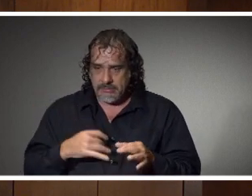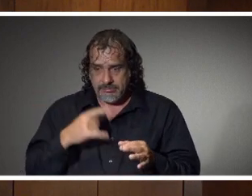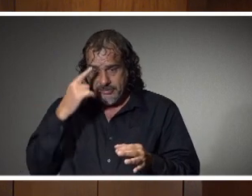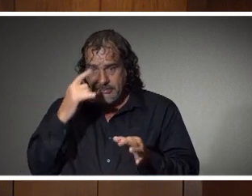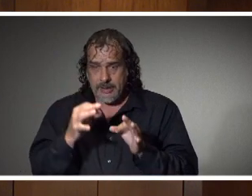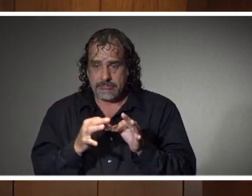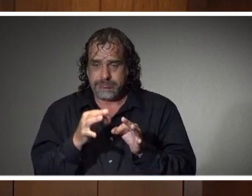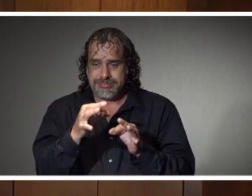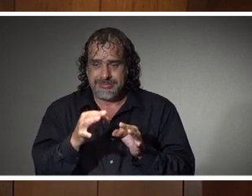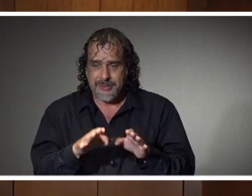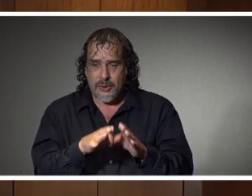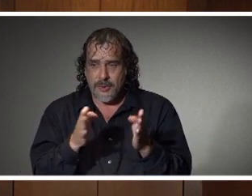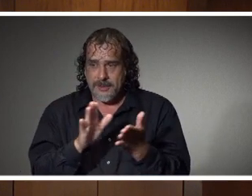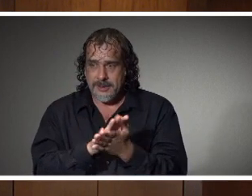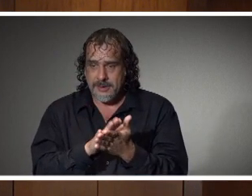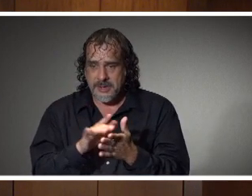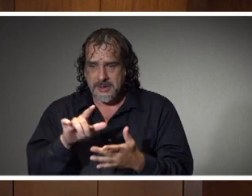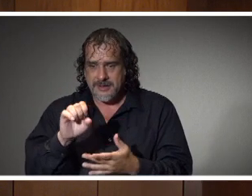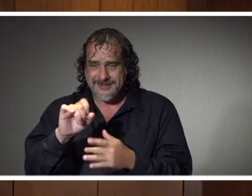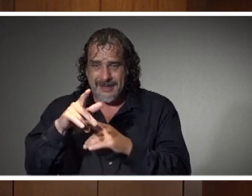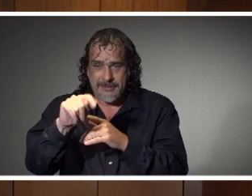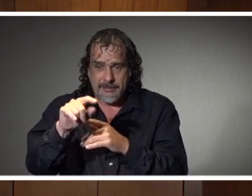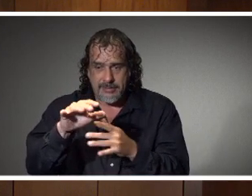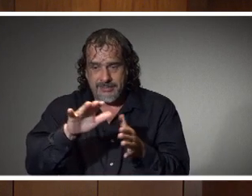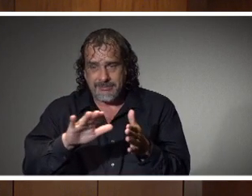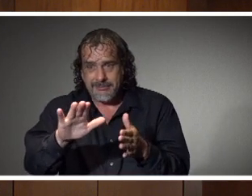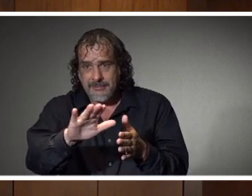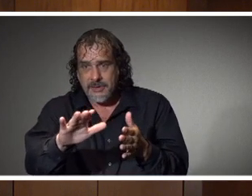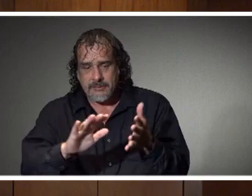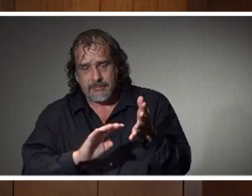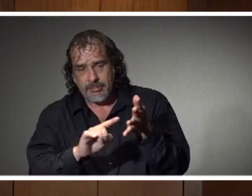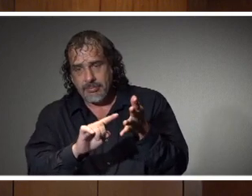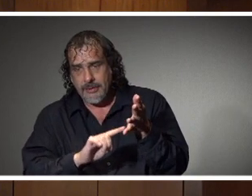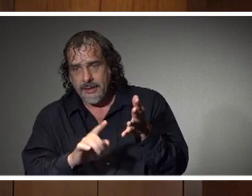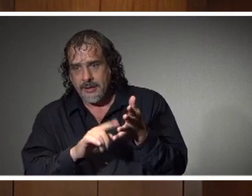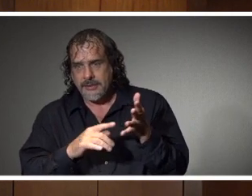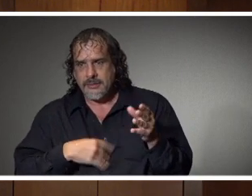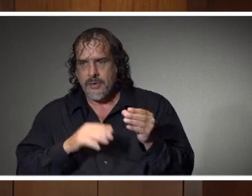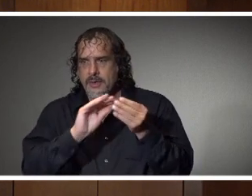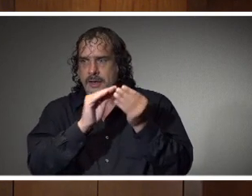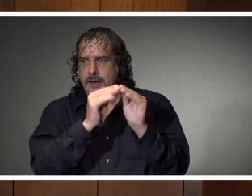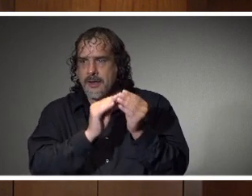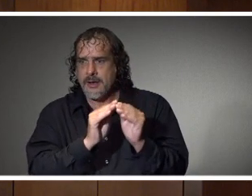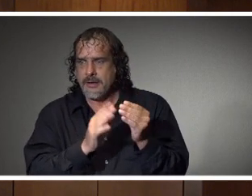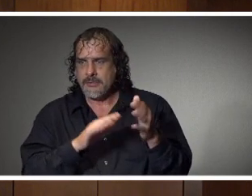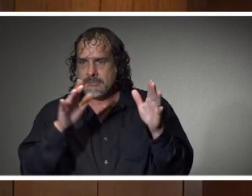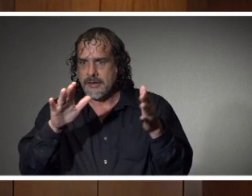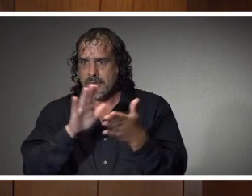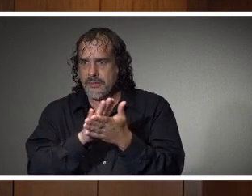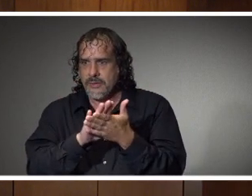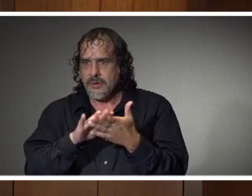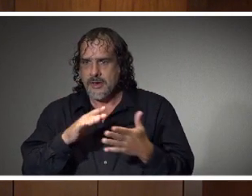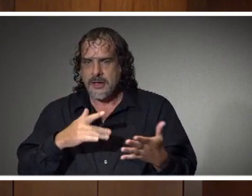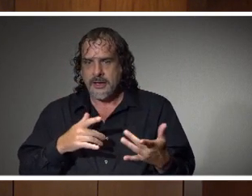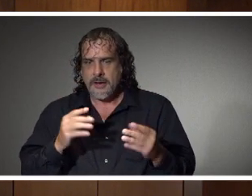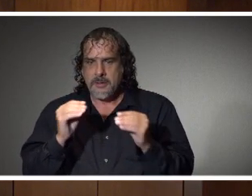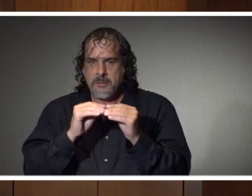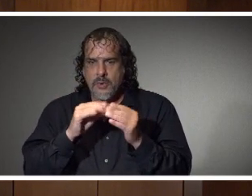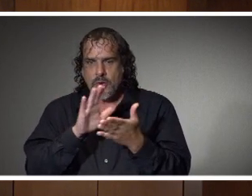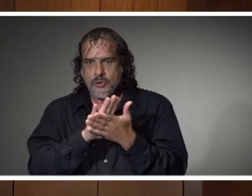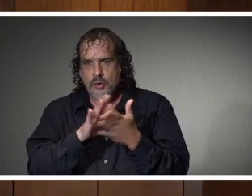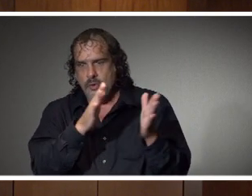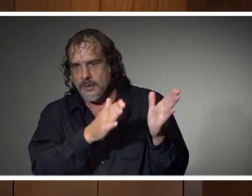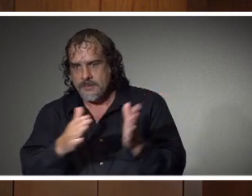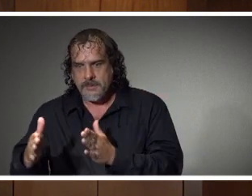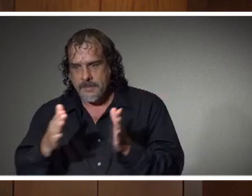start of school, maybe into September a couple of weeks, so the state can monitor numbers, give school districts a little breathing room to refine